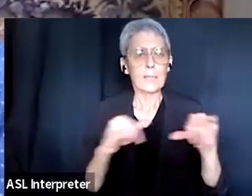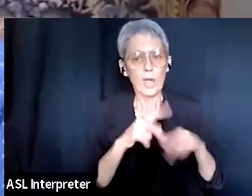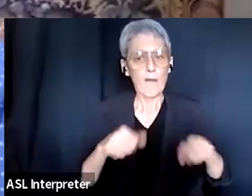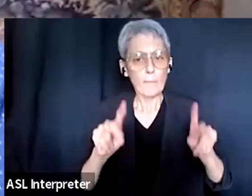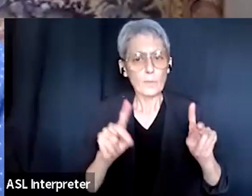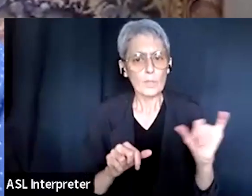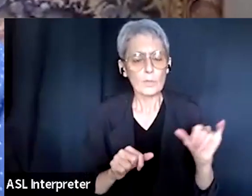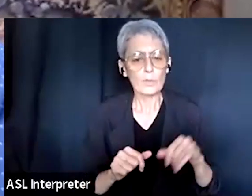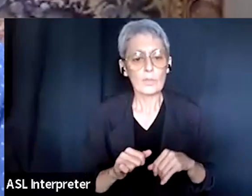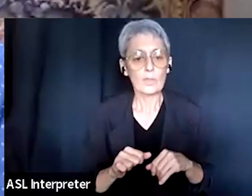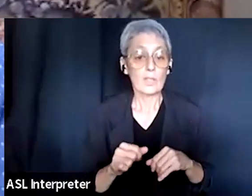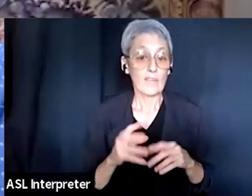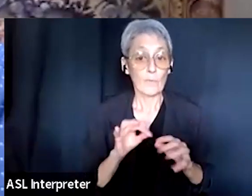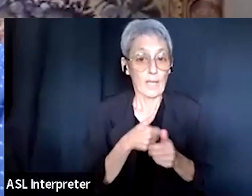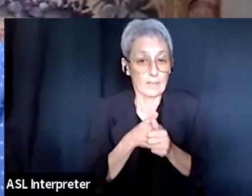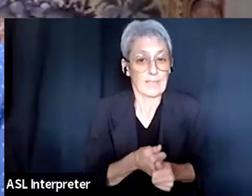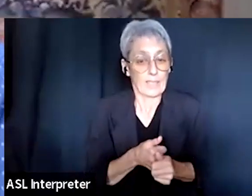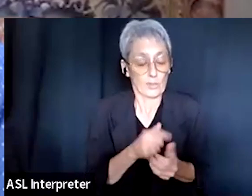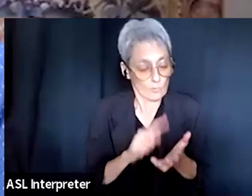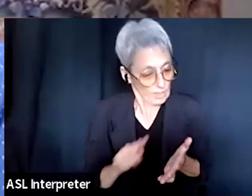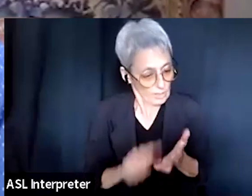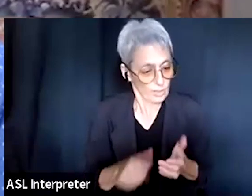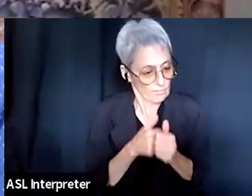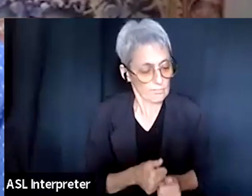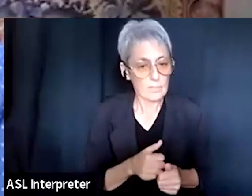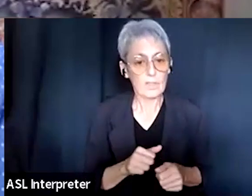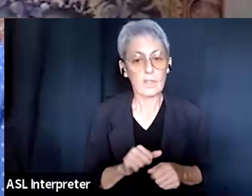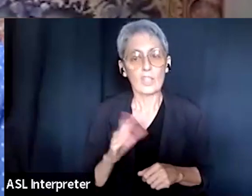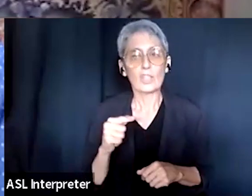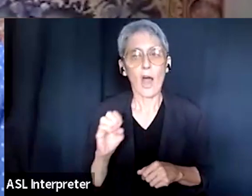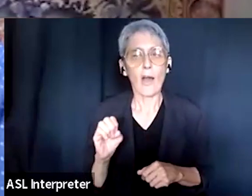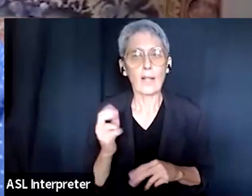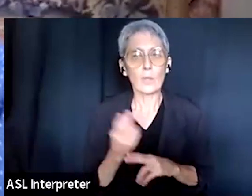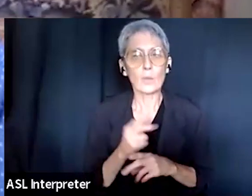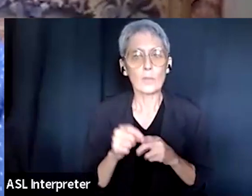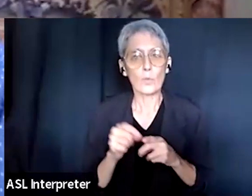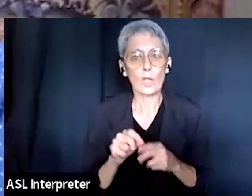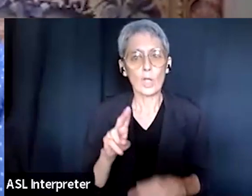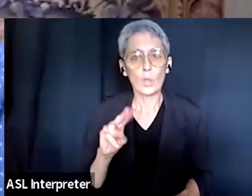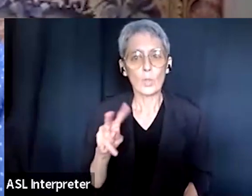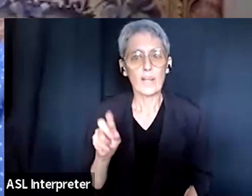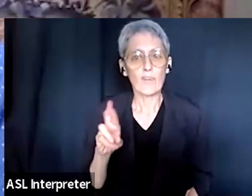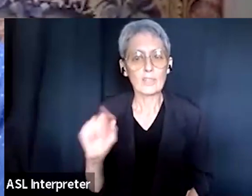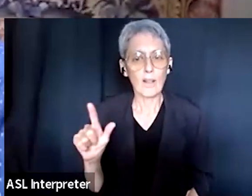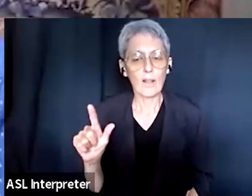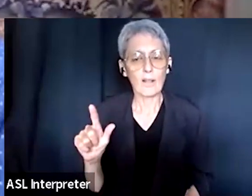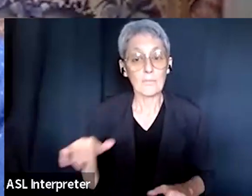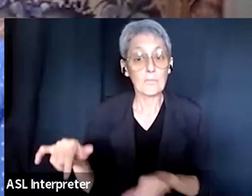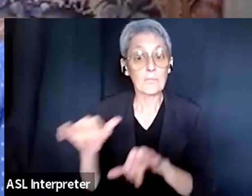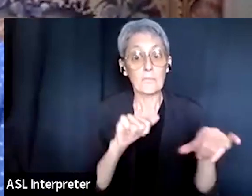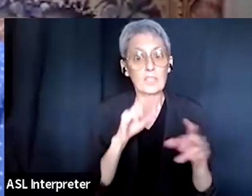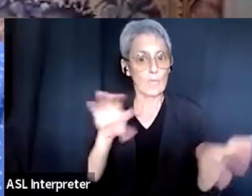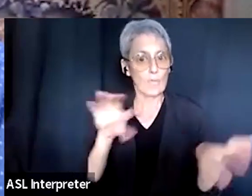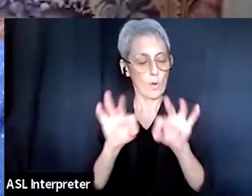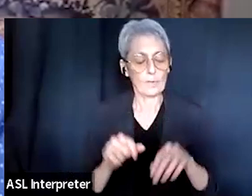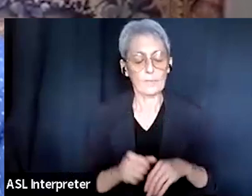to the research and learn from the research. I think Charlotte used this word of universal, which is really important. So thank